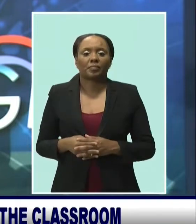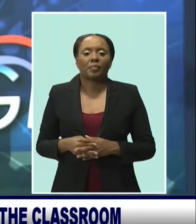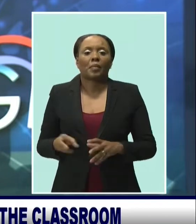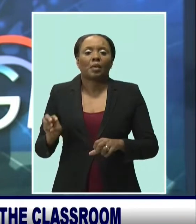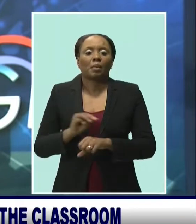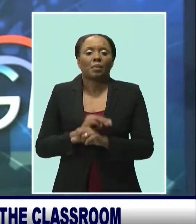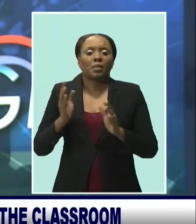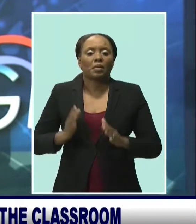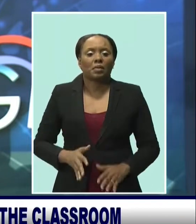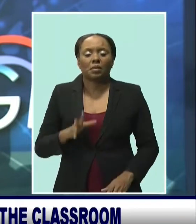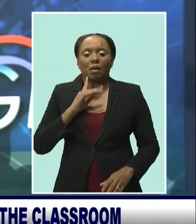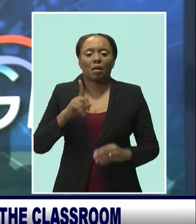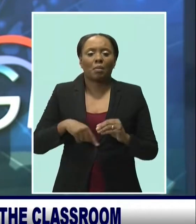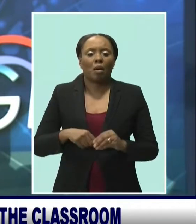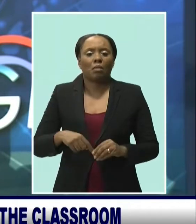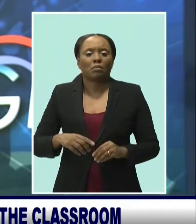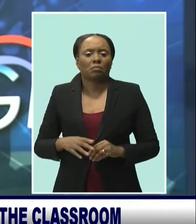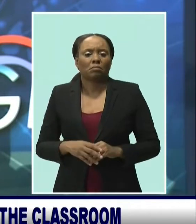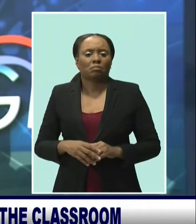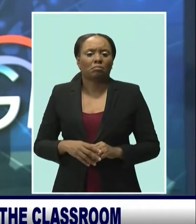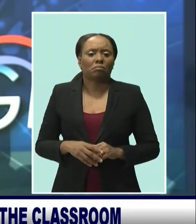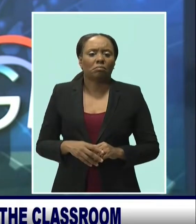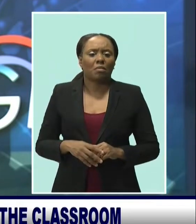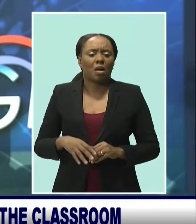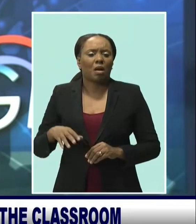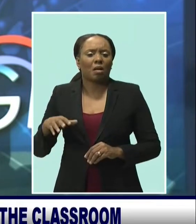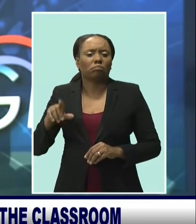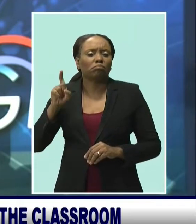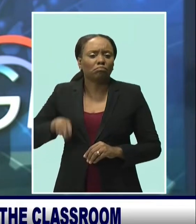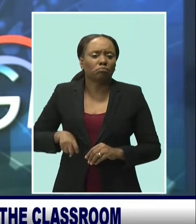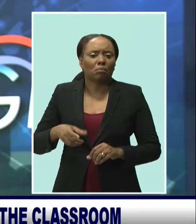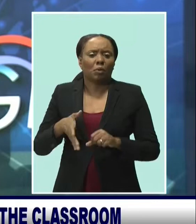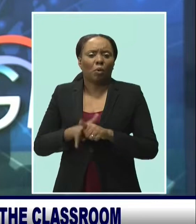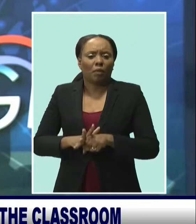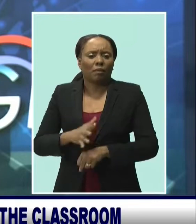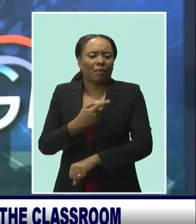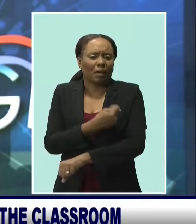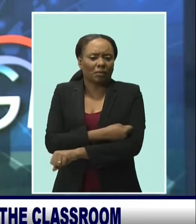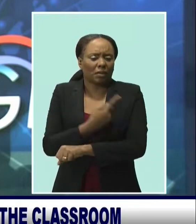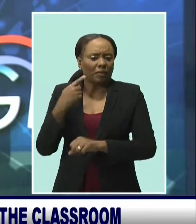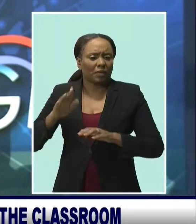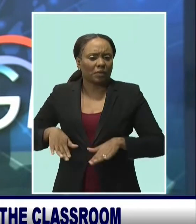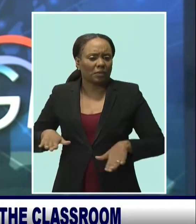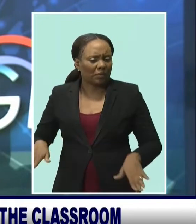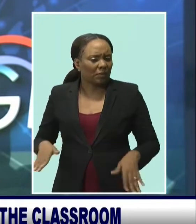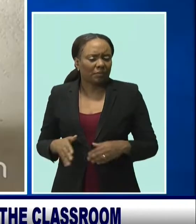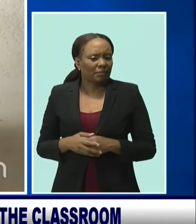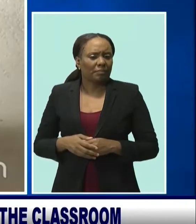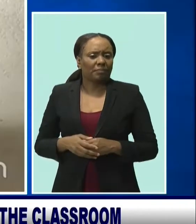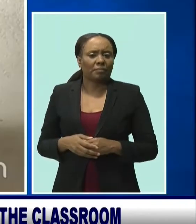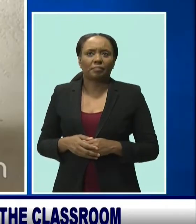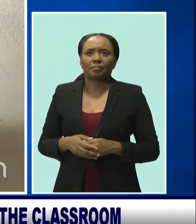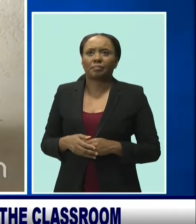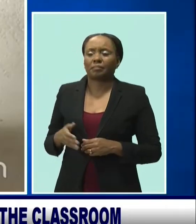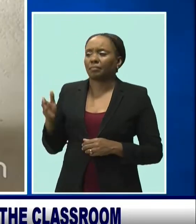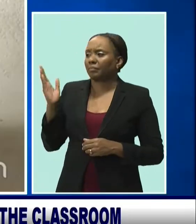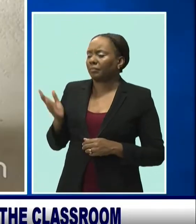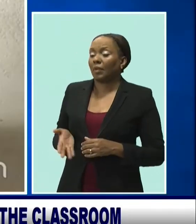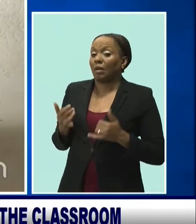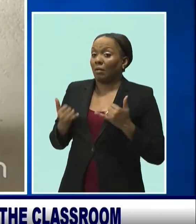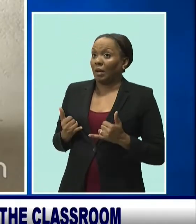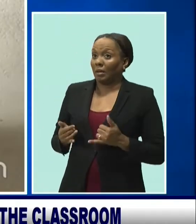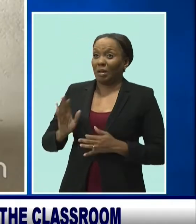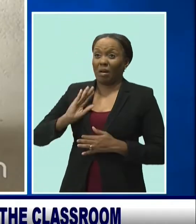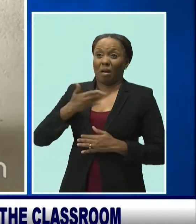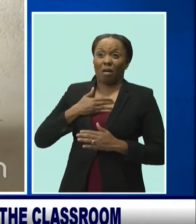also addressed the issue of mandatory COVID-19 vaccinations for eligible children. The regulations presently